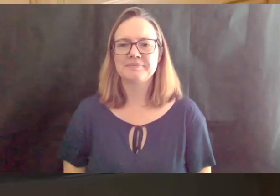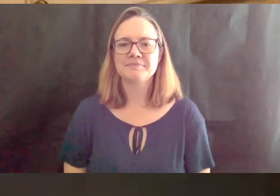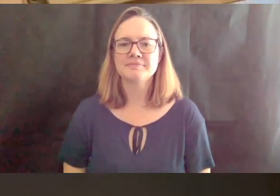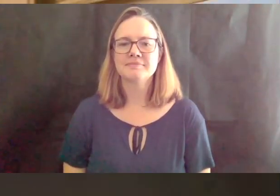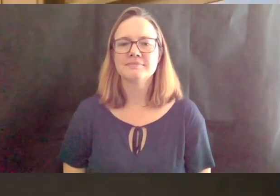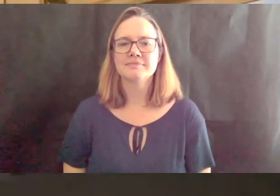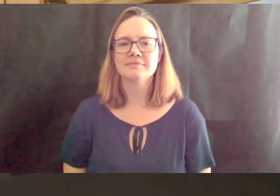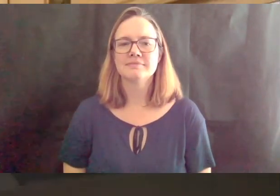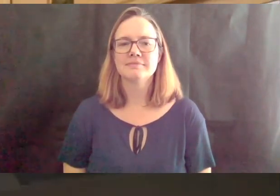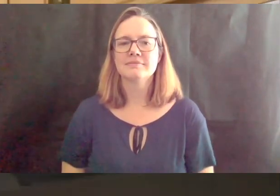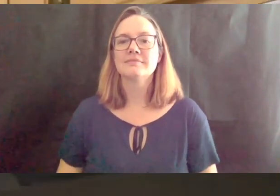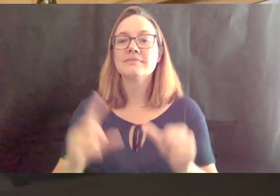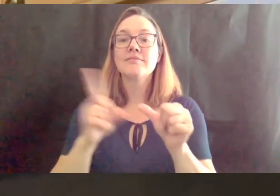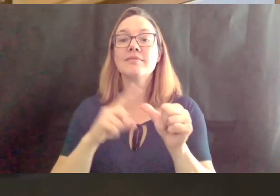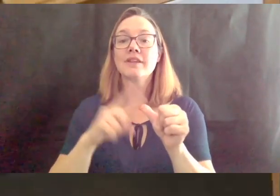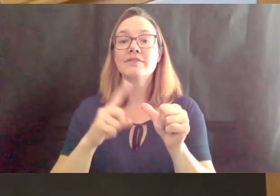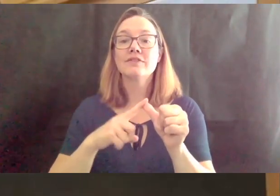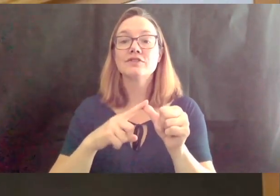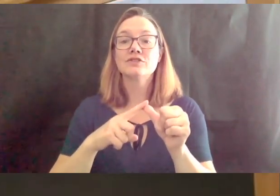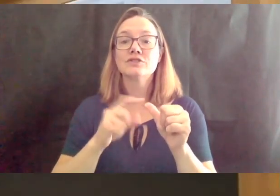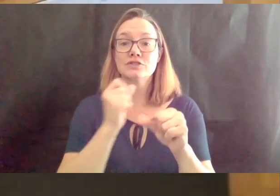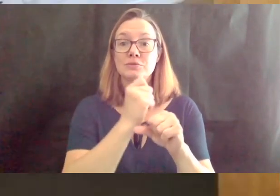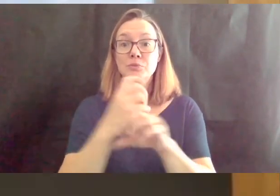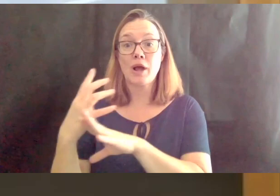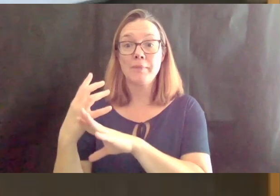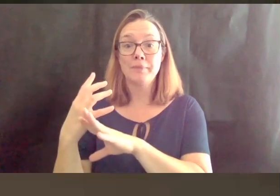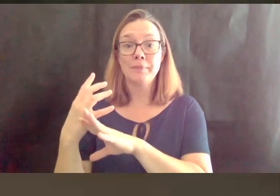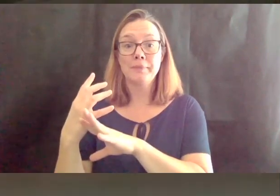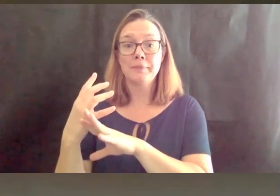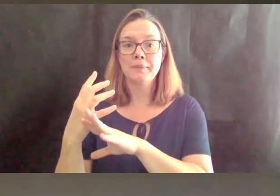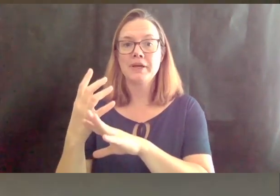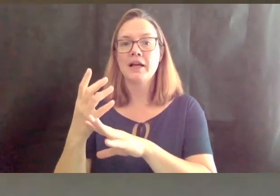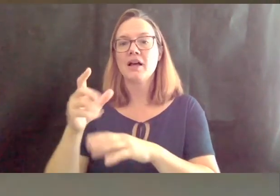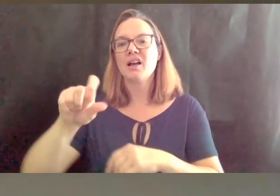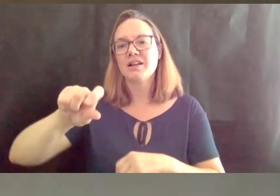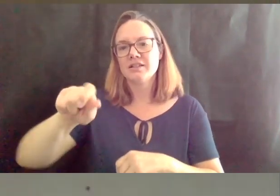So first, just while we're prepping, we need to preheat the oven to